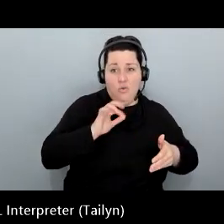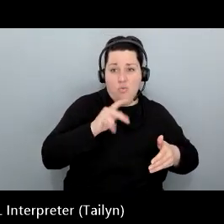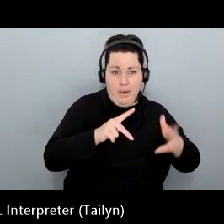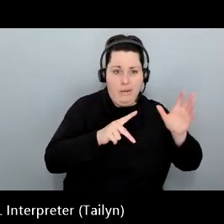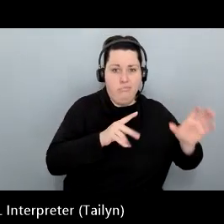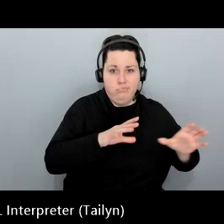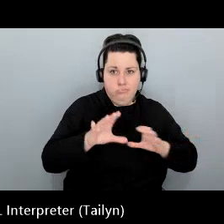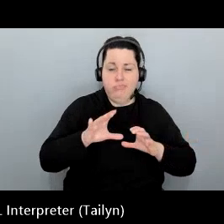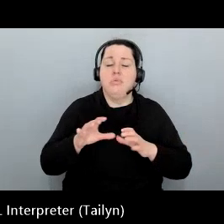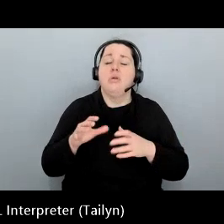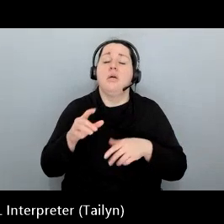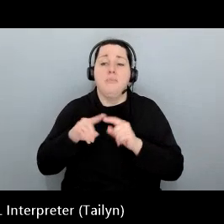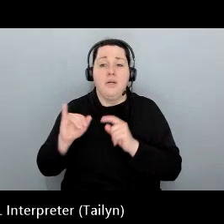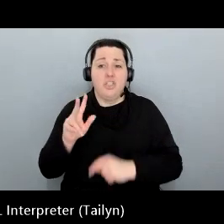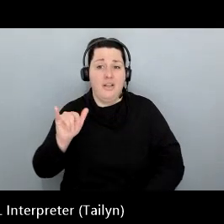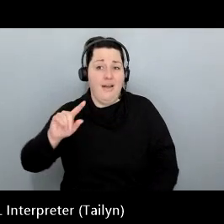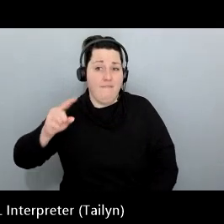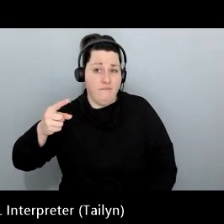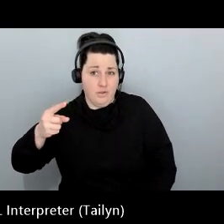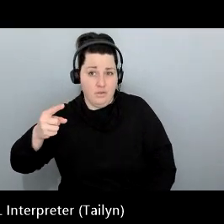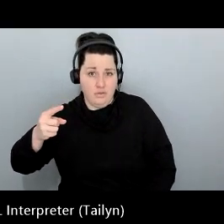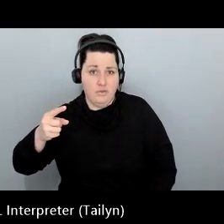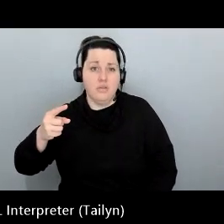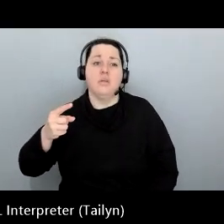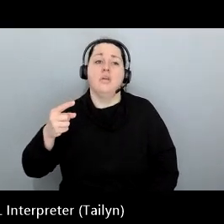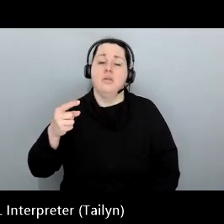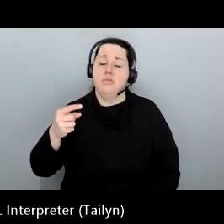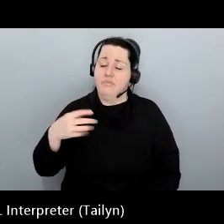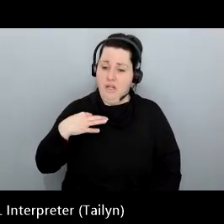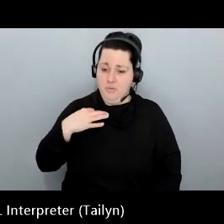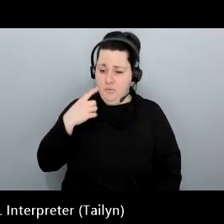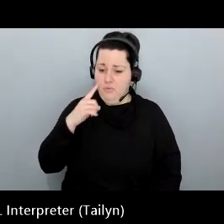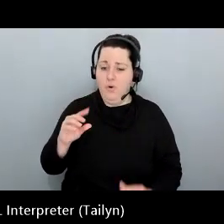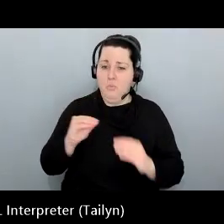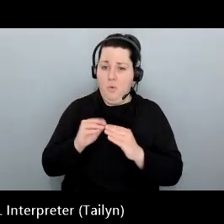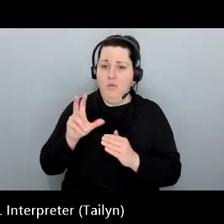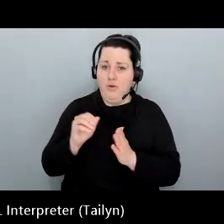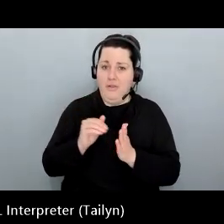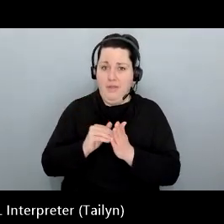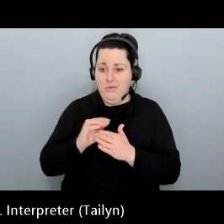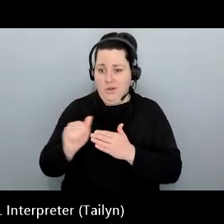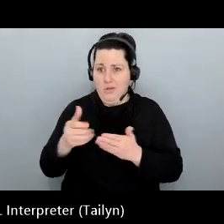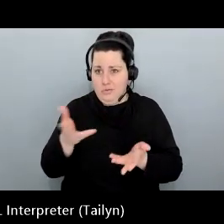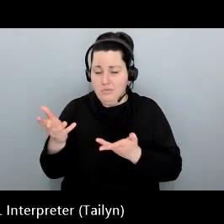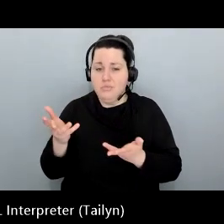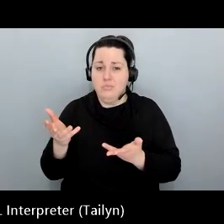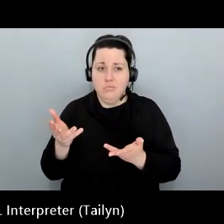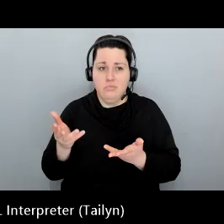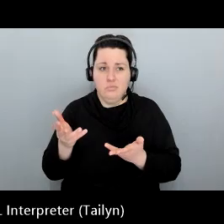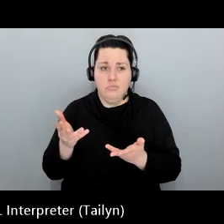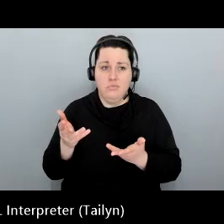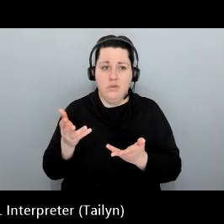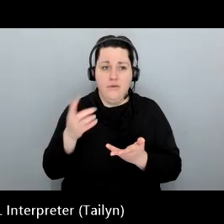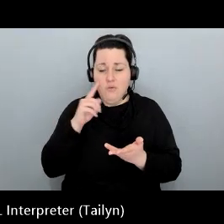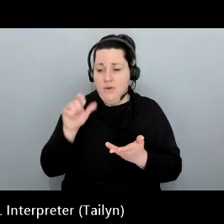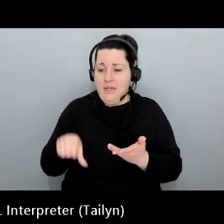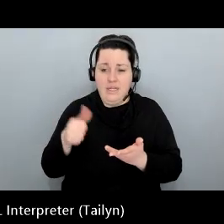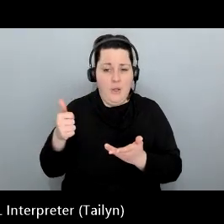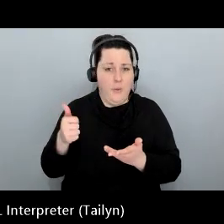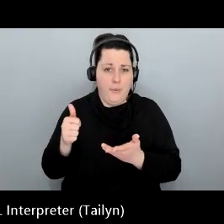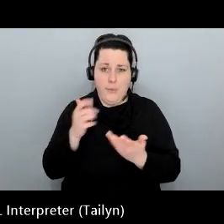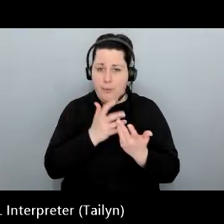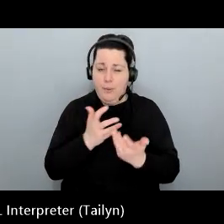But come July 1st, I would be eligible for an additional 30,000, as I stated, right, for any other